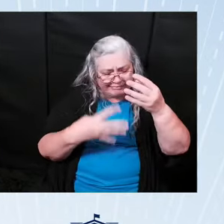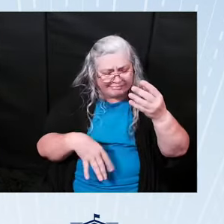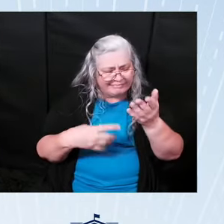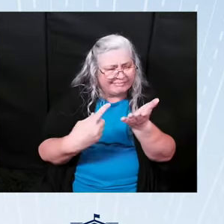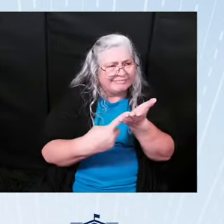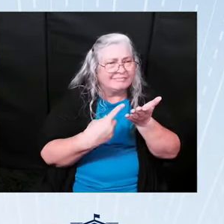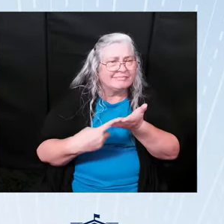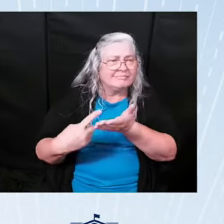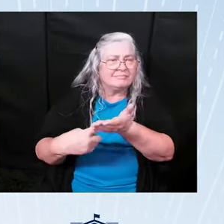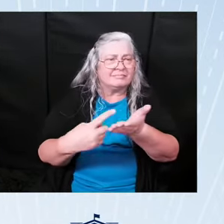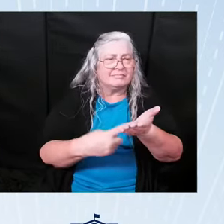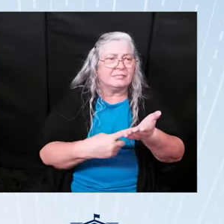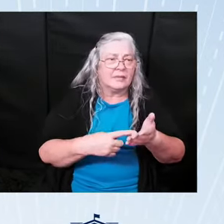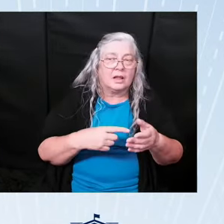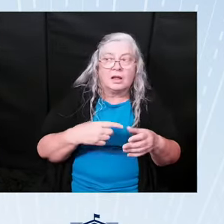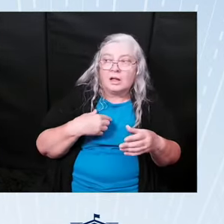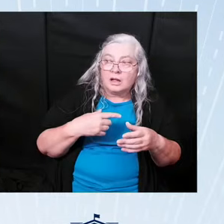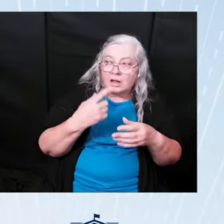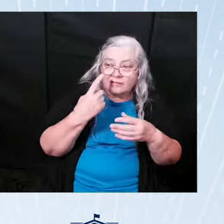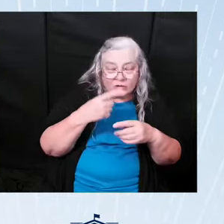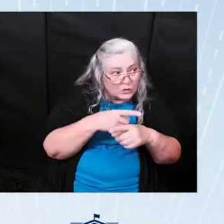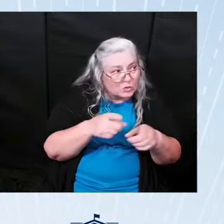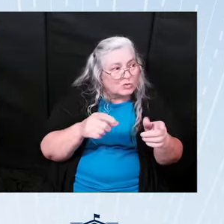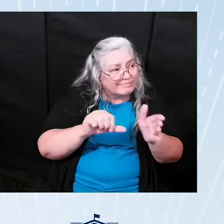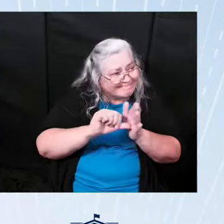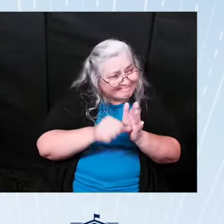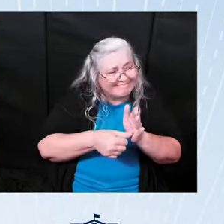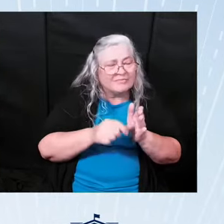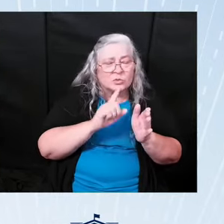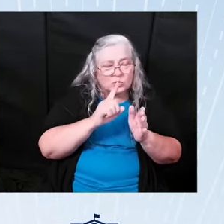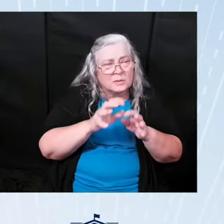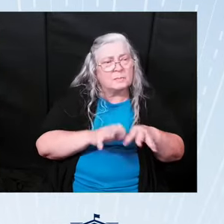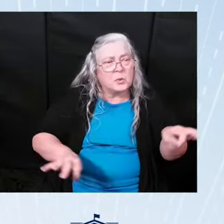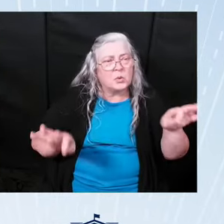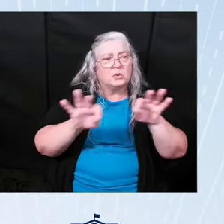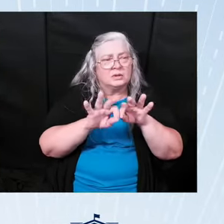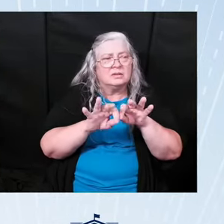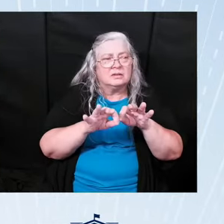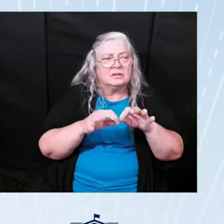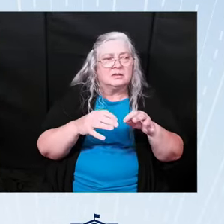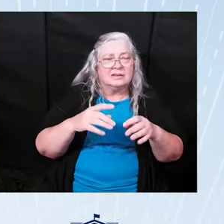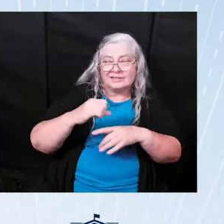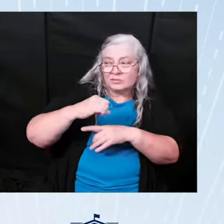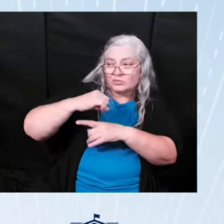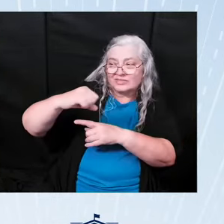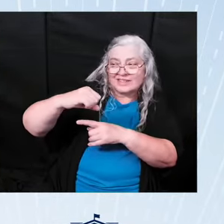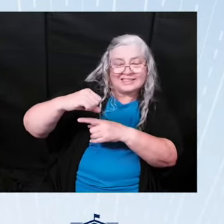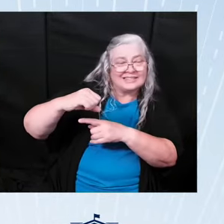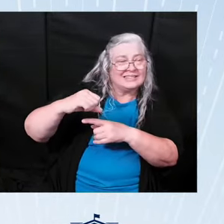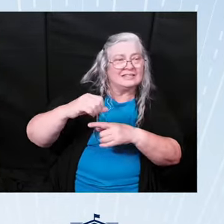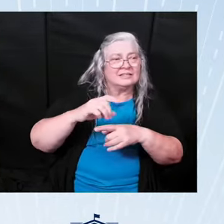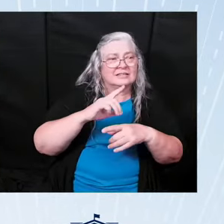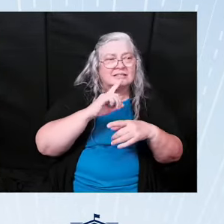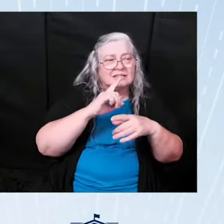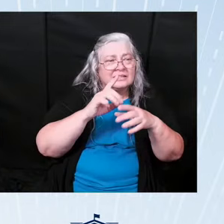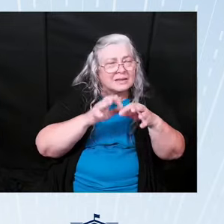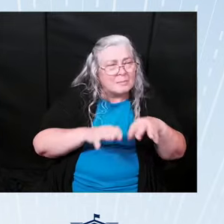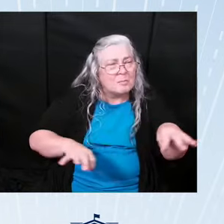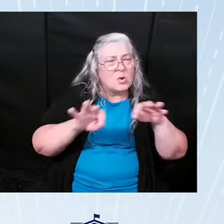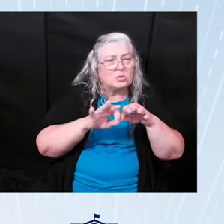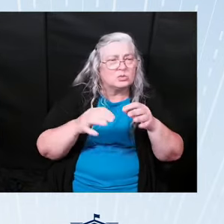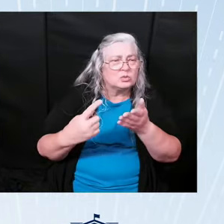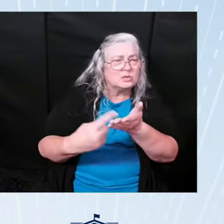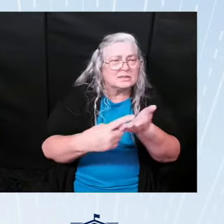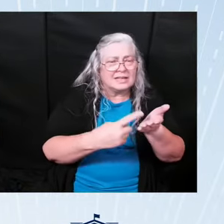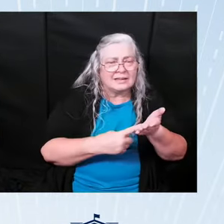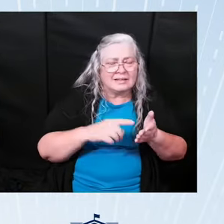about resilience as something that we are rebuilding, right? And that we, as we look at our infrastructure, at our